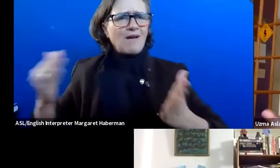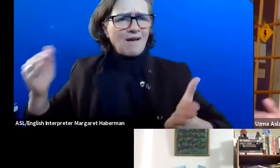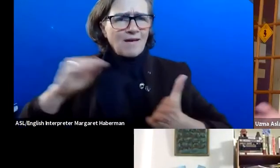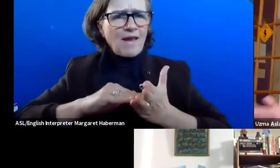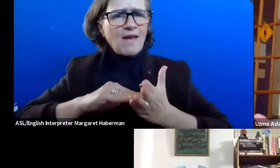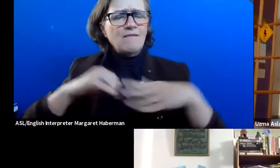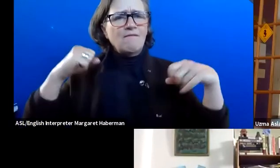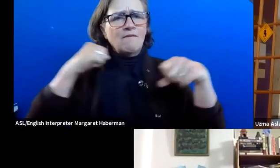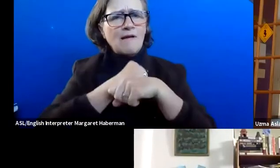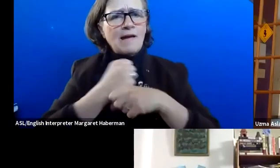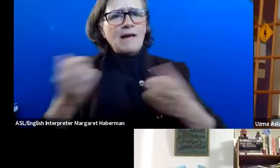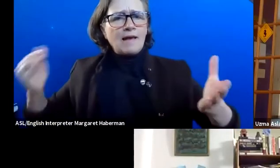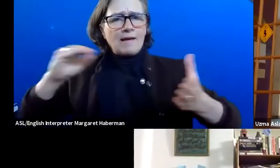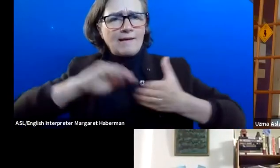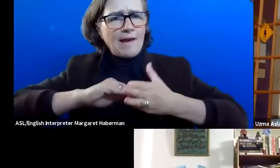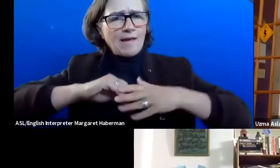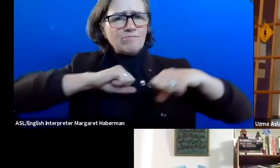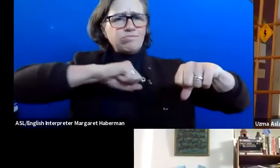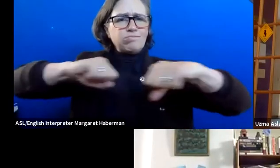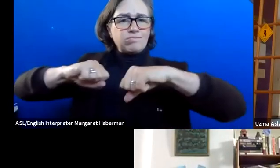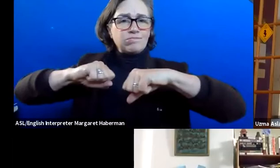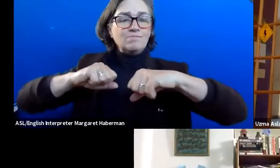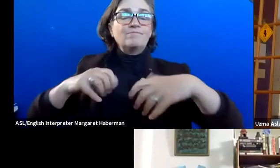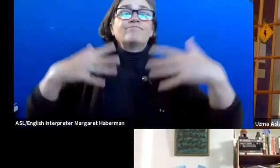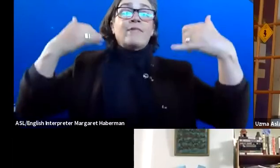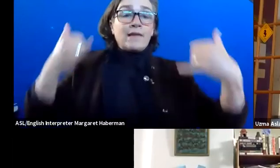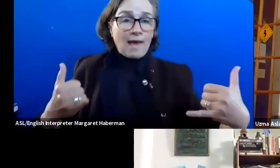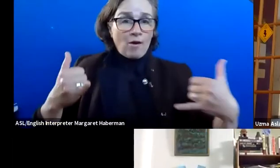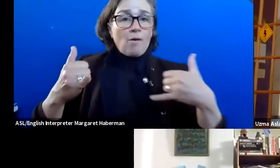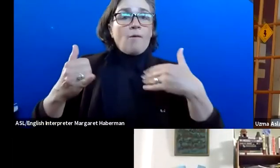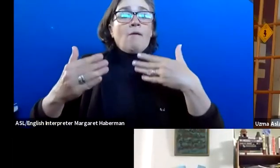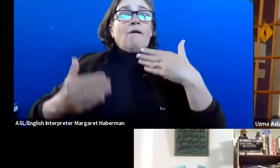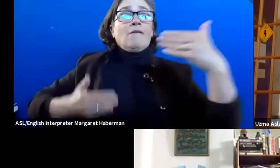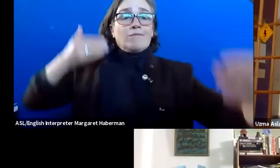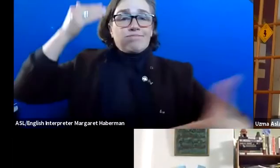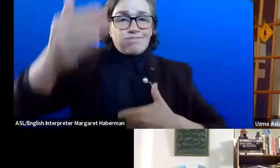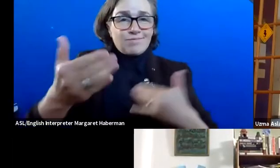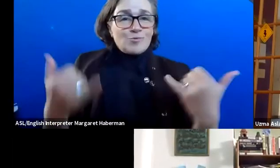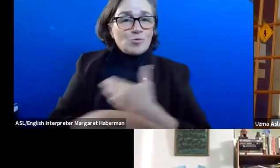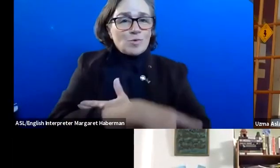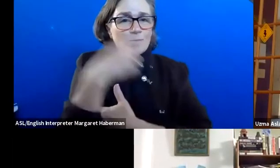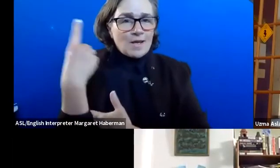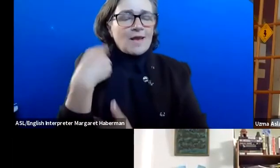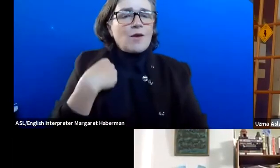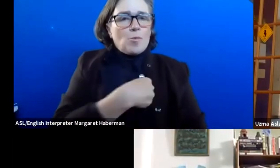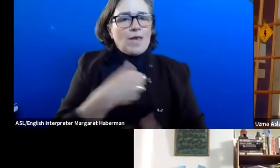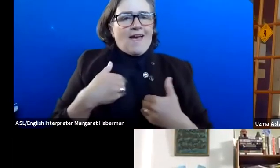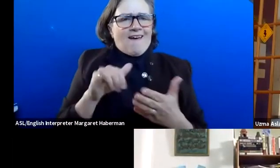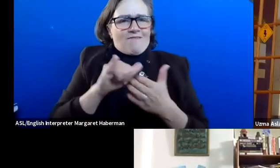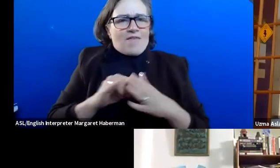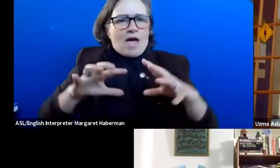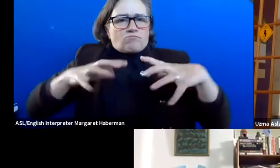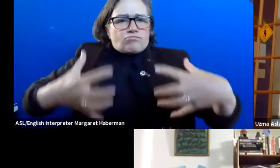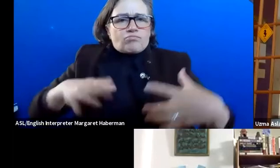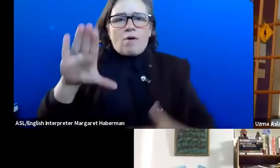Well, here is a constituency today, and I think Iqbal would be very pleased, and I feel